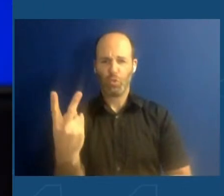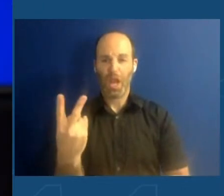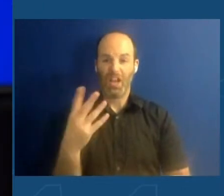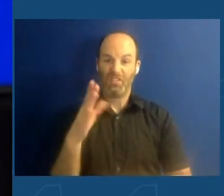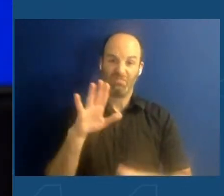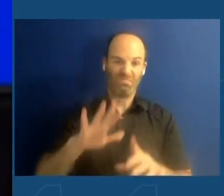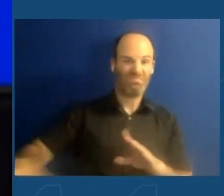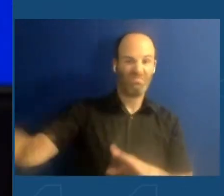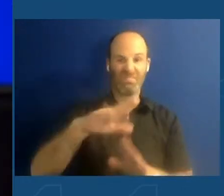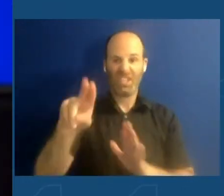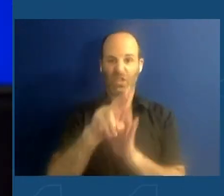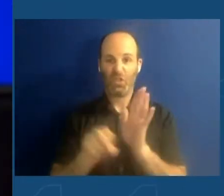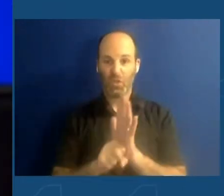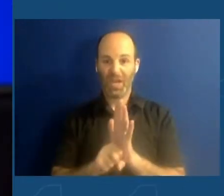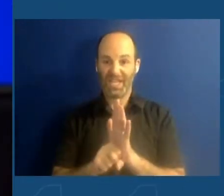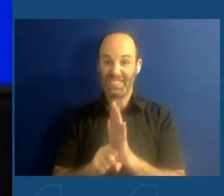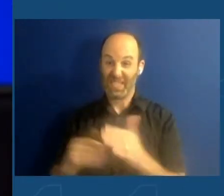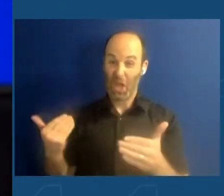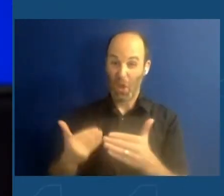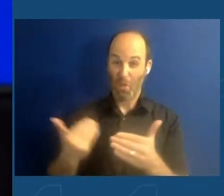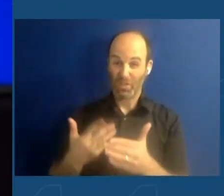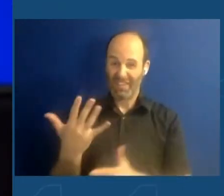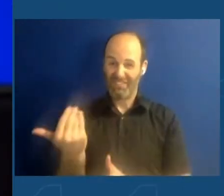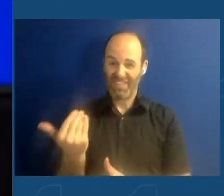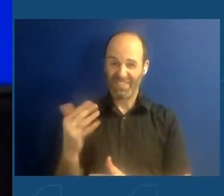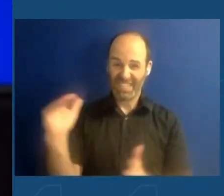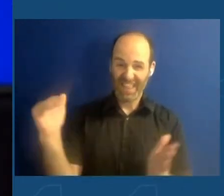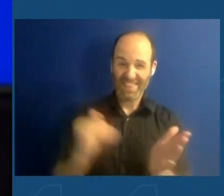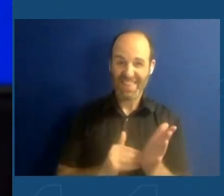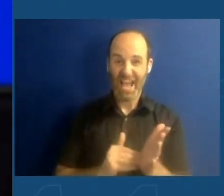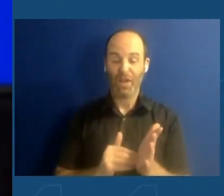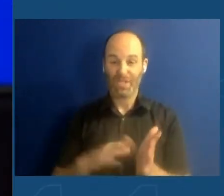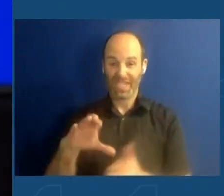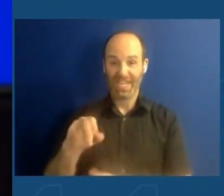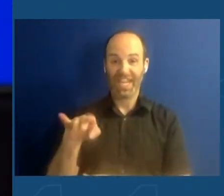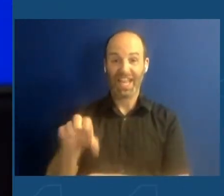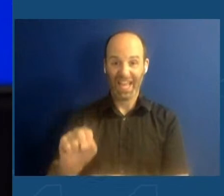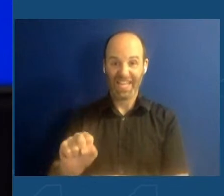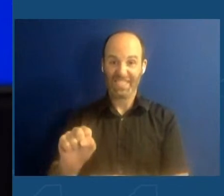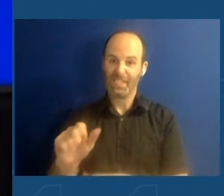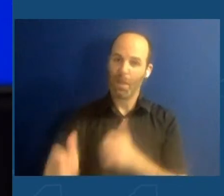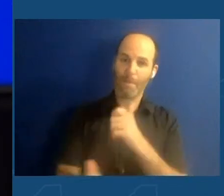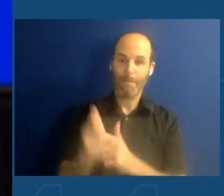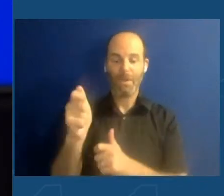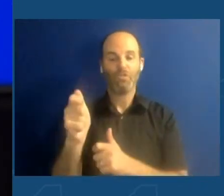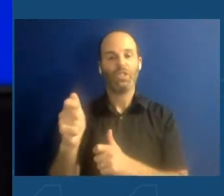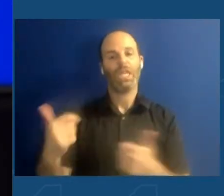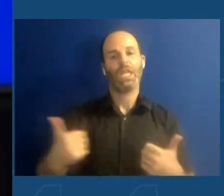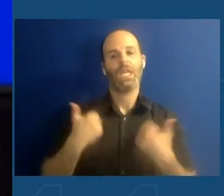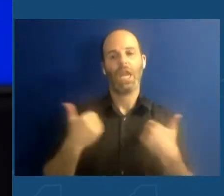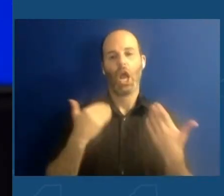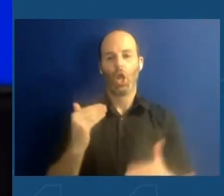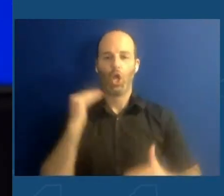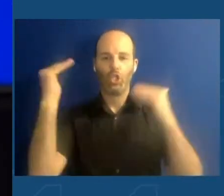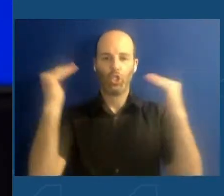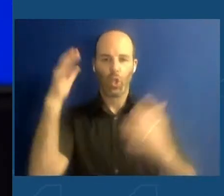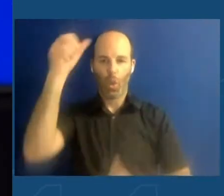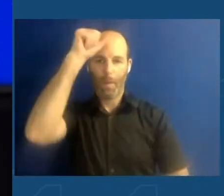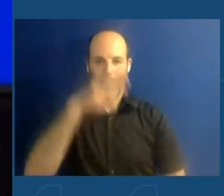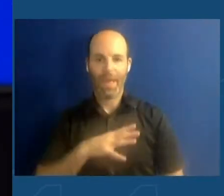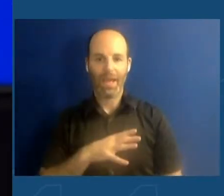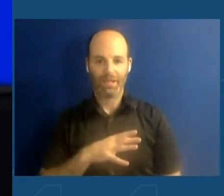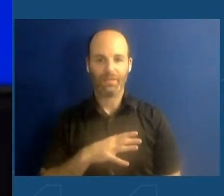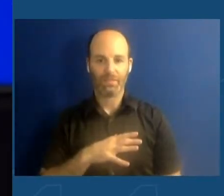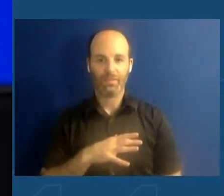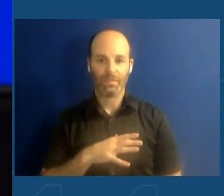approaching 15,000 cases, which have overwhelmingly been in young adult men. So the